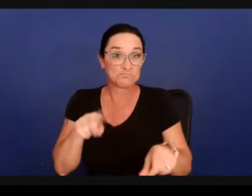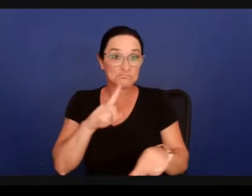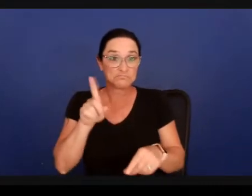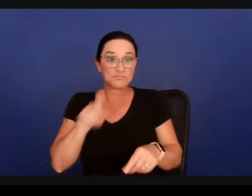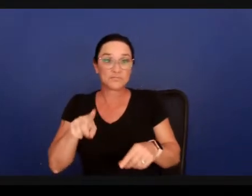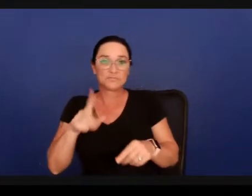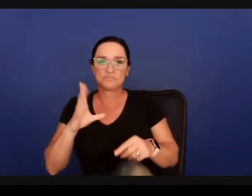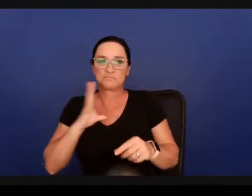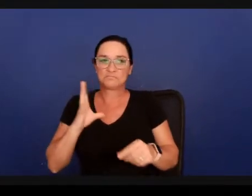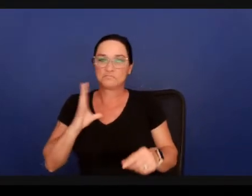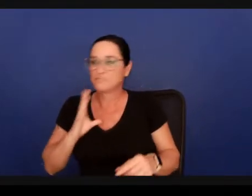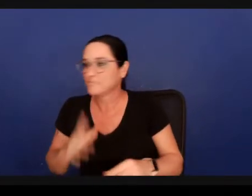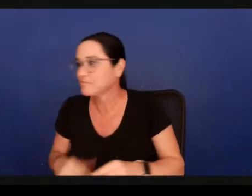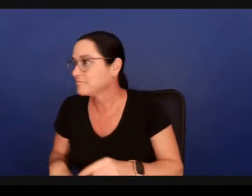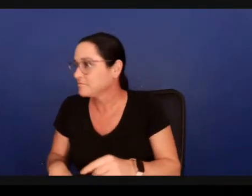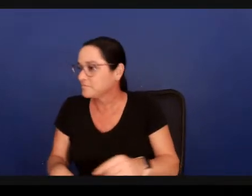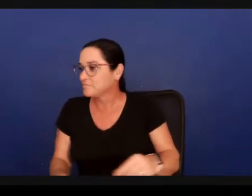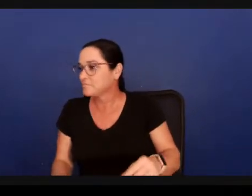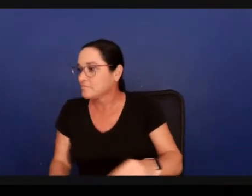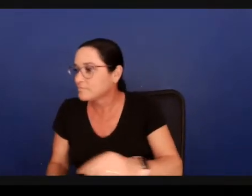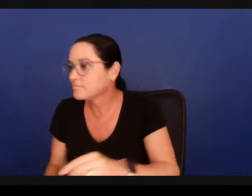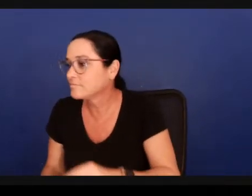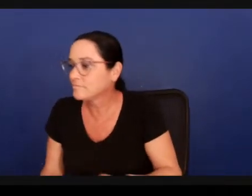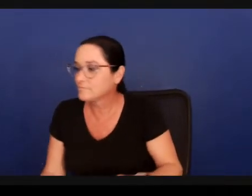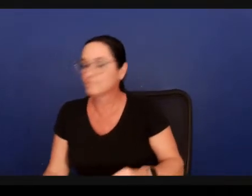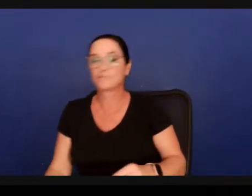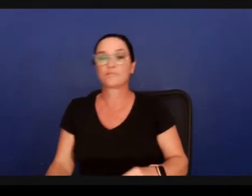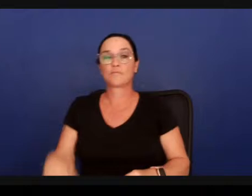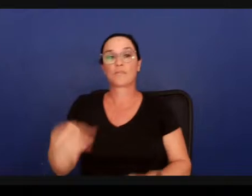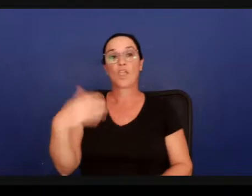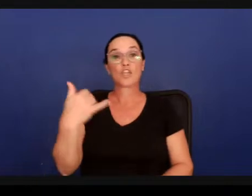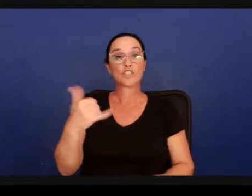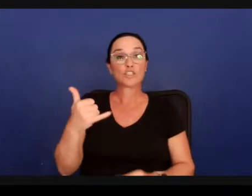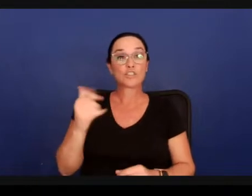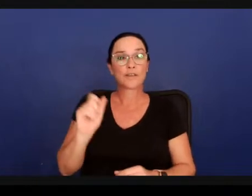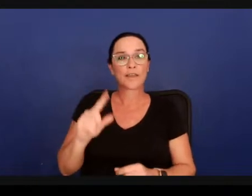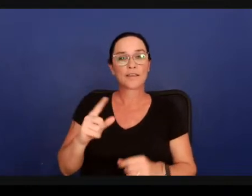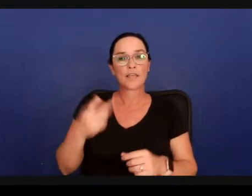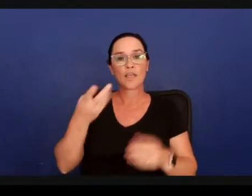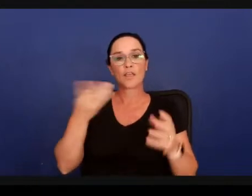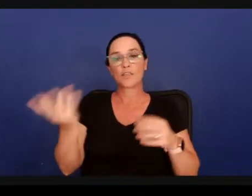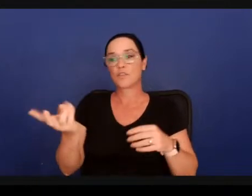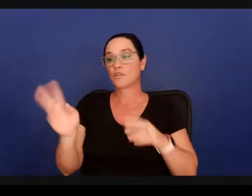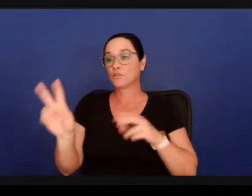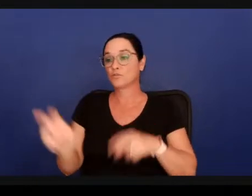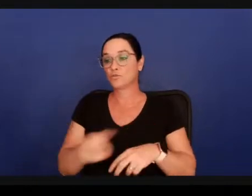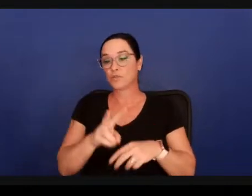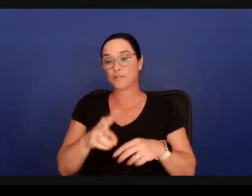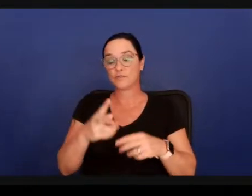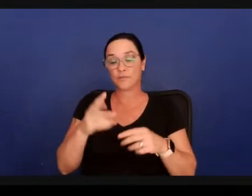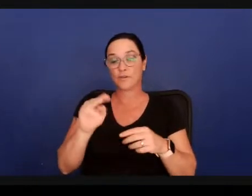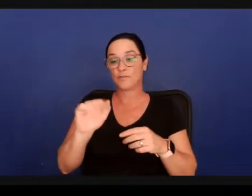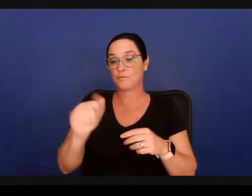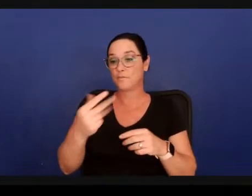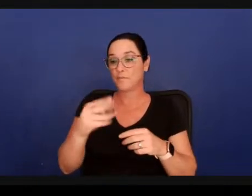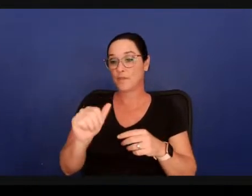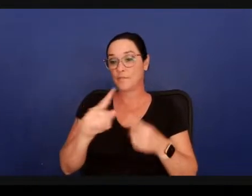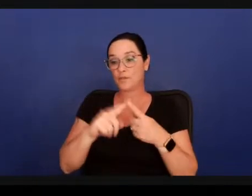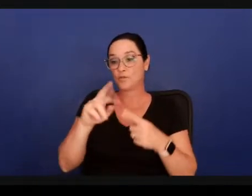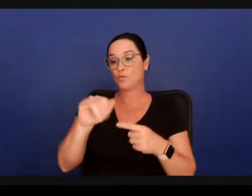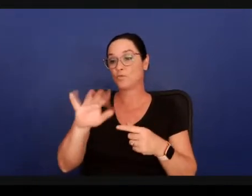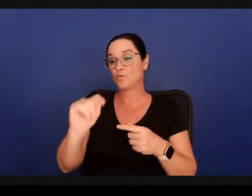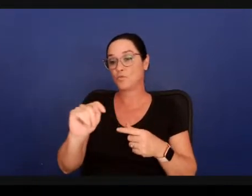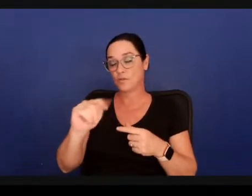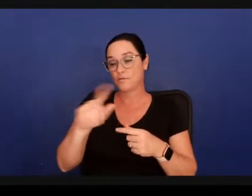discussion. All right. Shaka asks, does the transfer of magma to the rift zone mean the rift zone eruption is